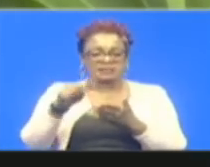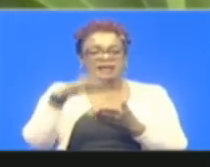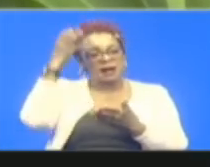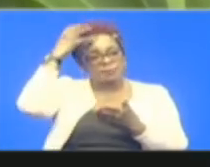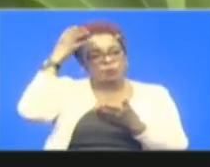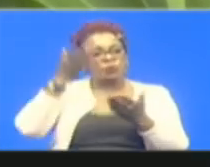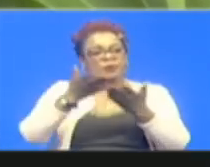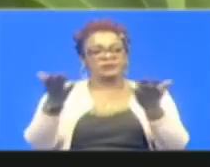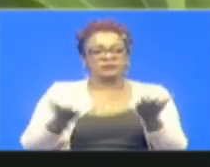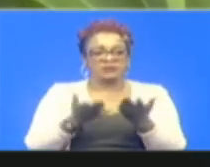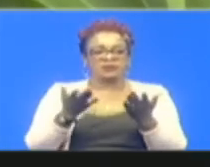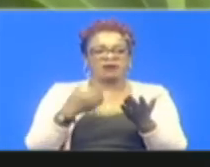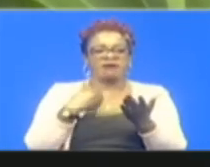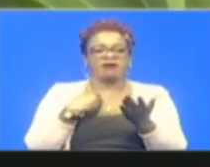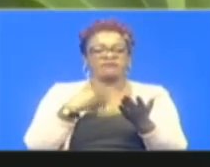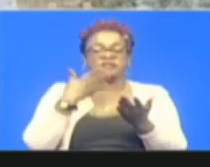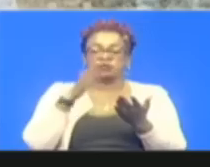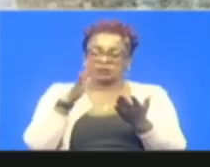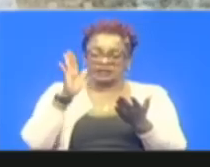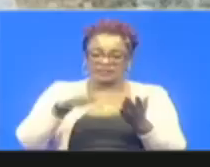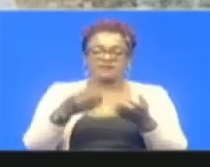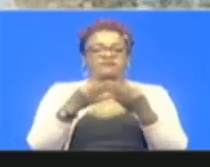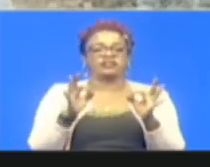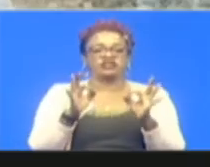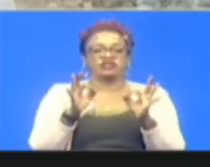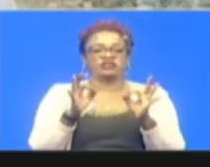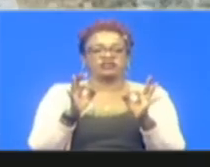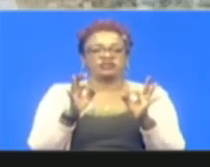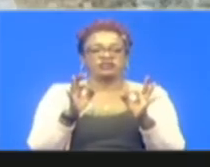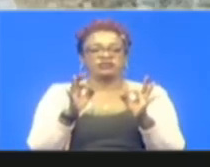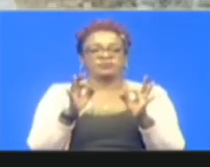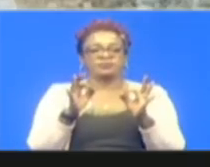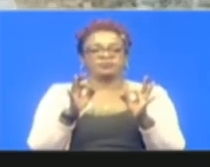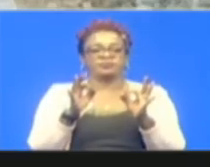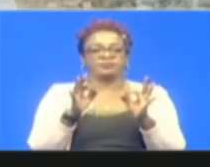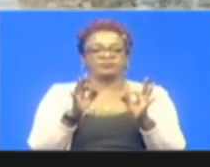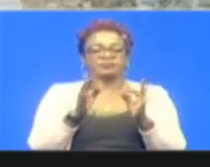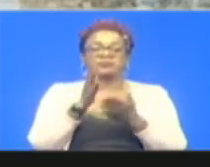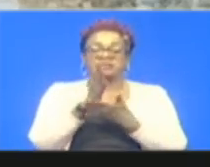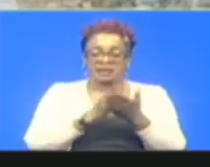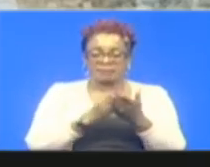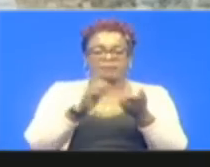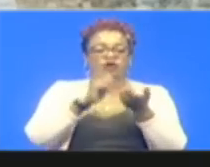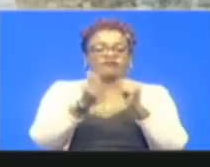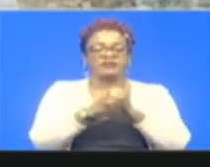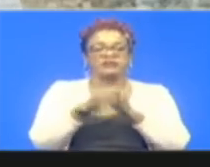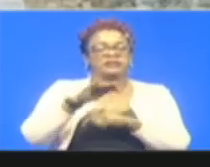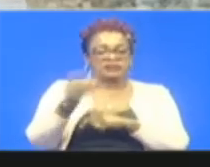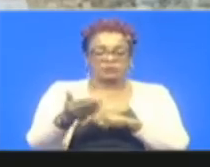now pulling brackish water instead of fresh water. Several research has been conducted in the town some years